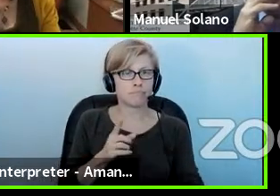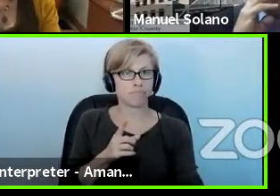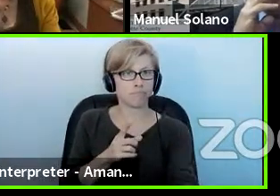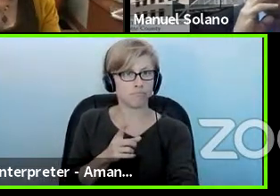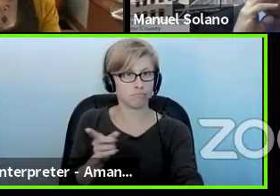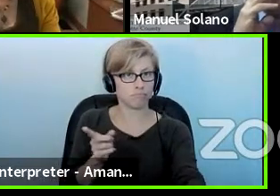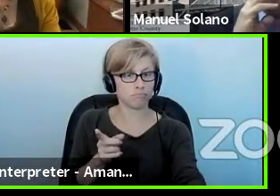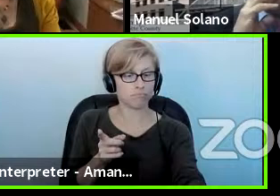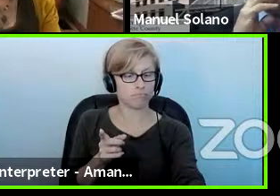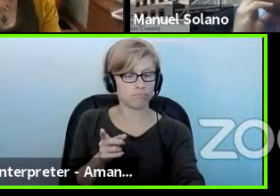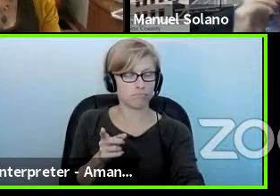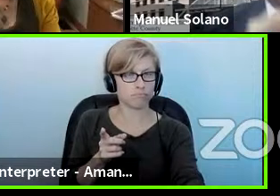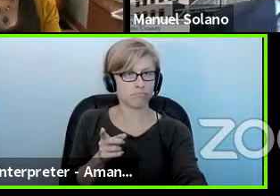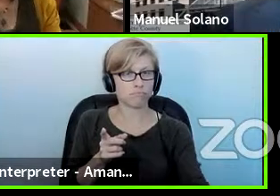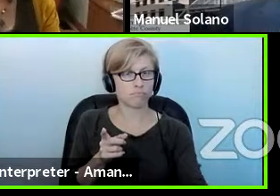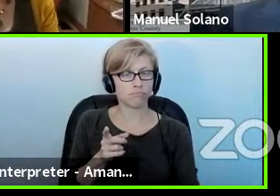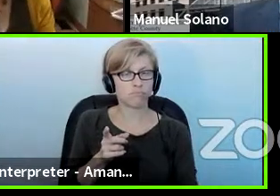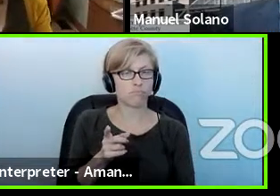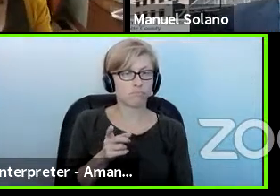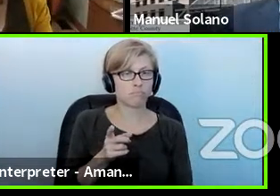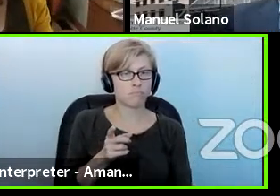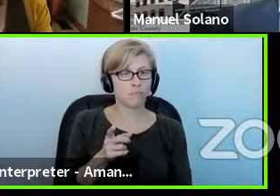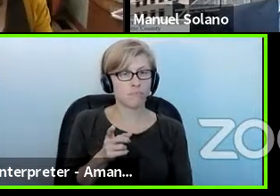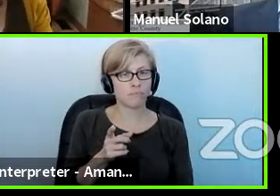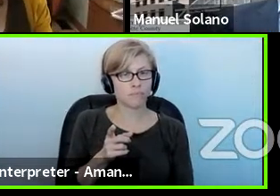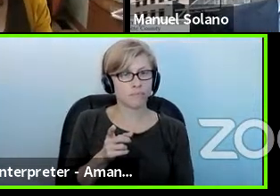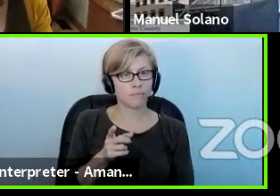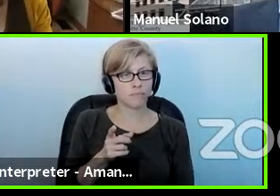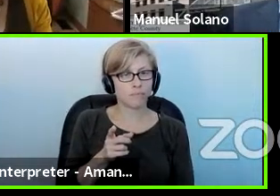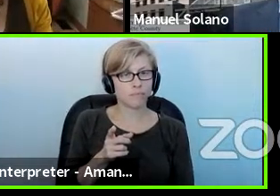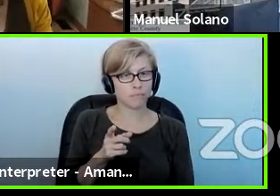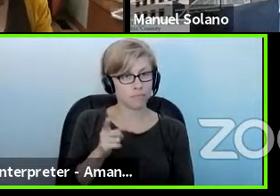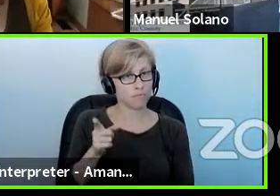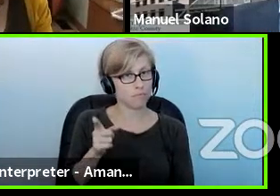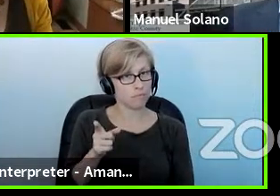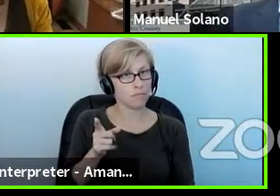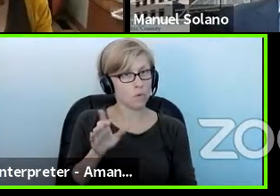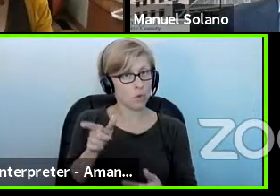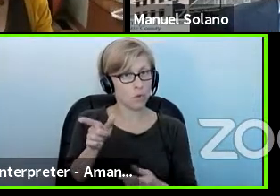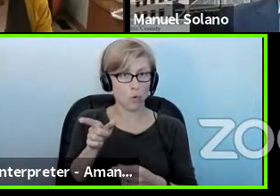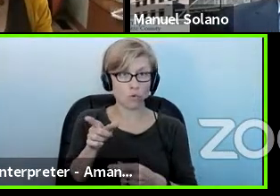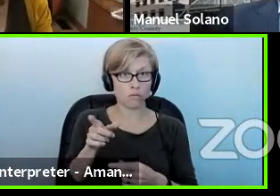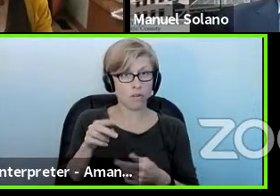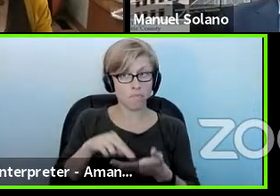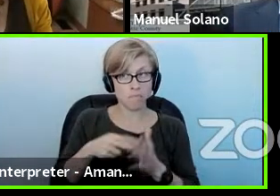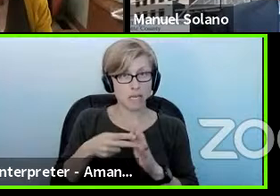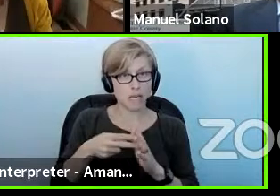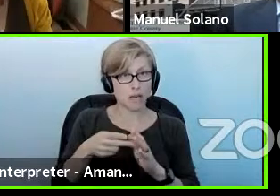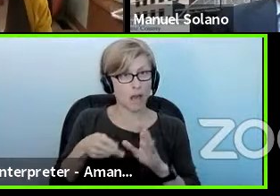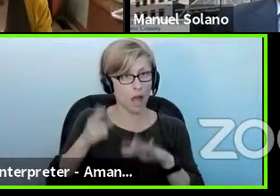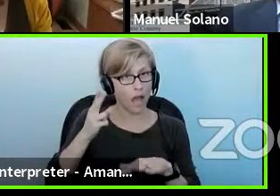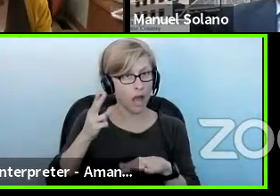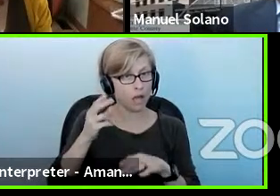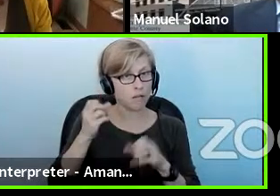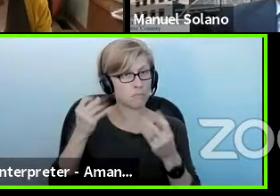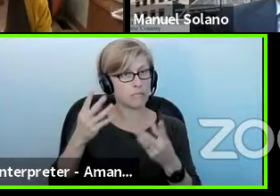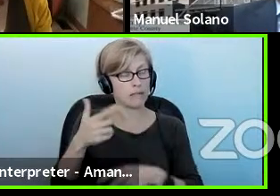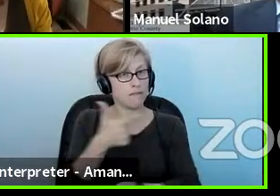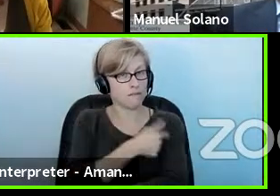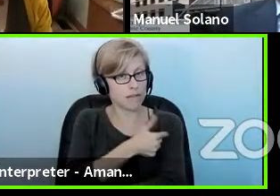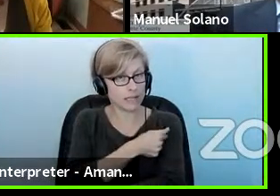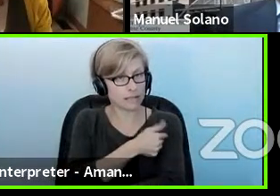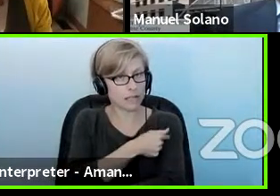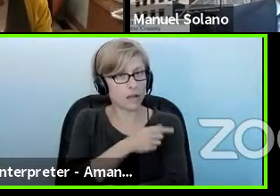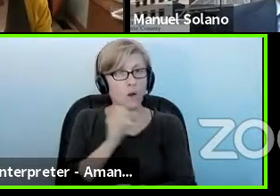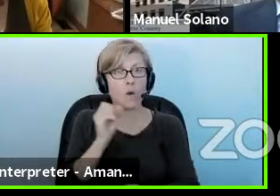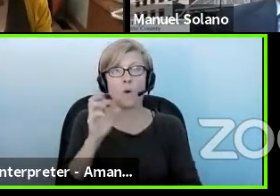be school districts where we've got good rates of vaccination, or is there